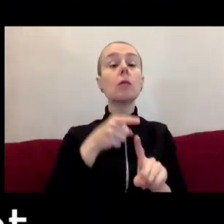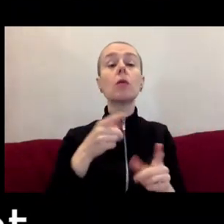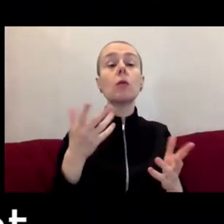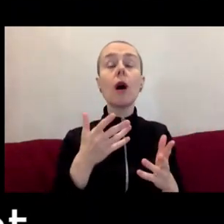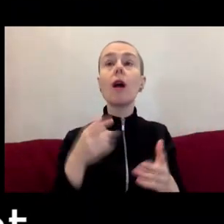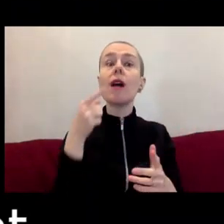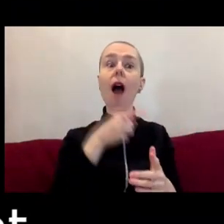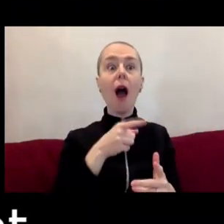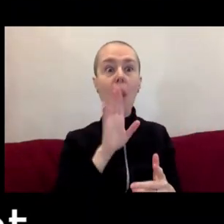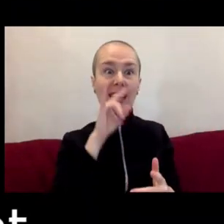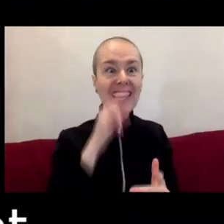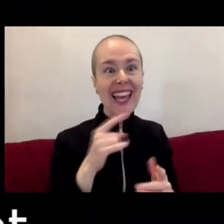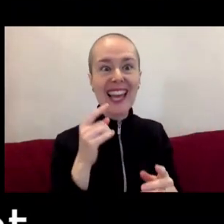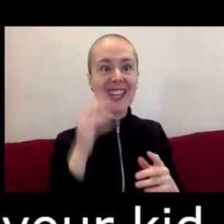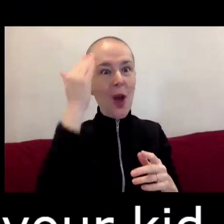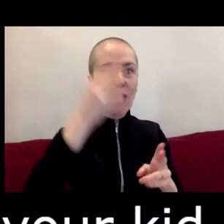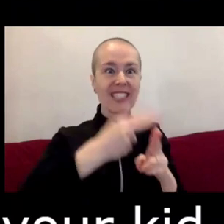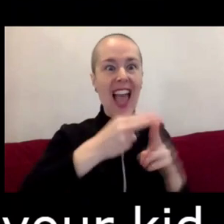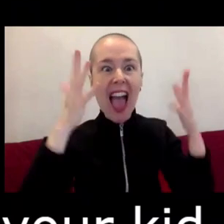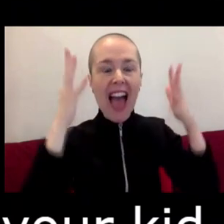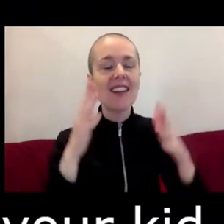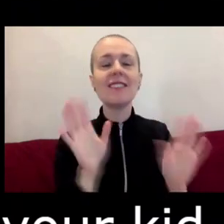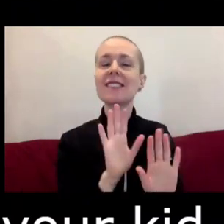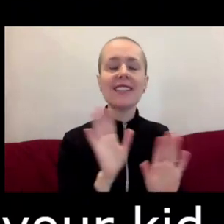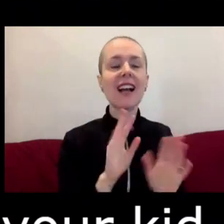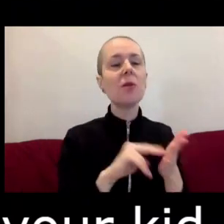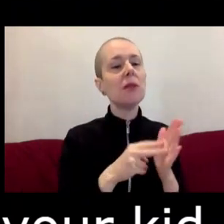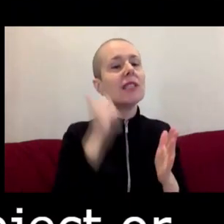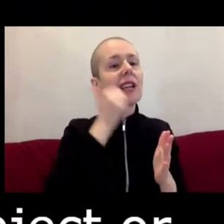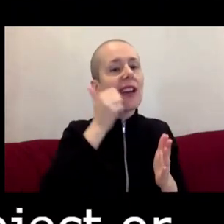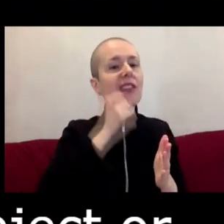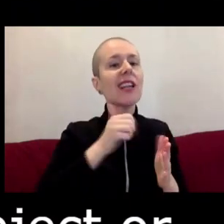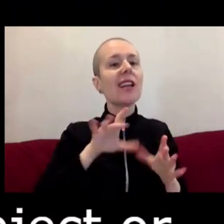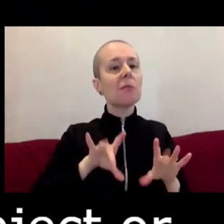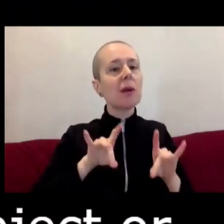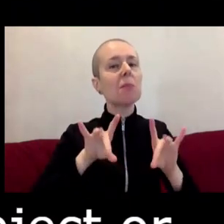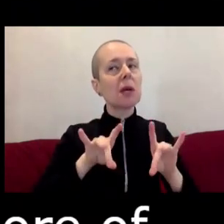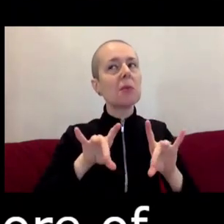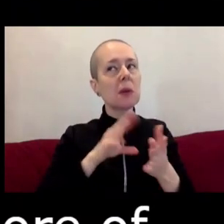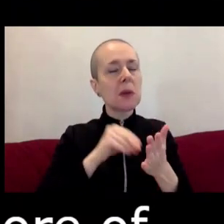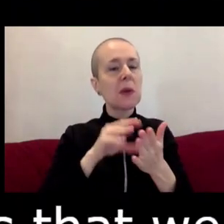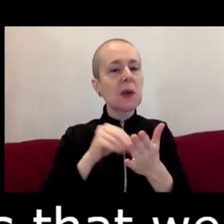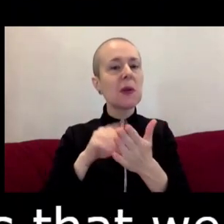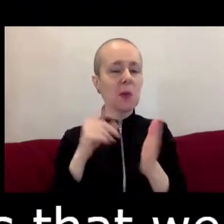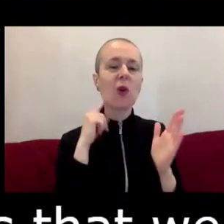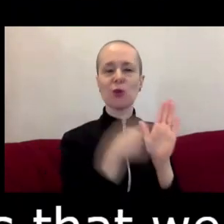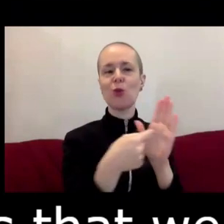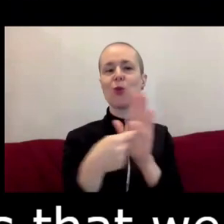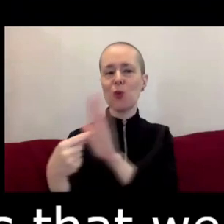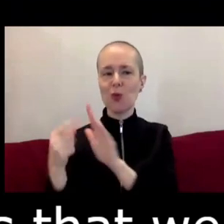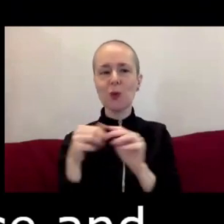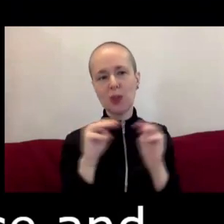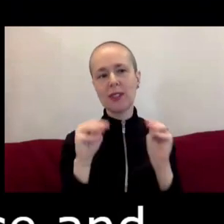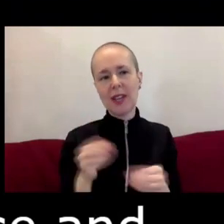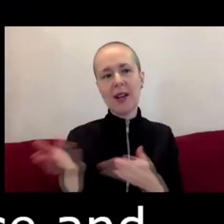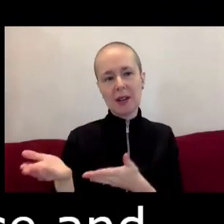to name this object or anything like that. It's more of those everyday moments that we actually want to showcase and highlight as a